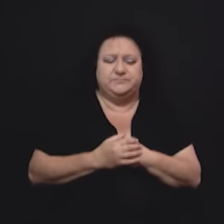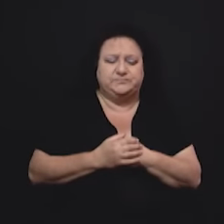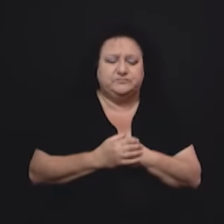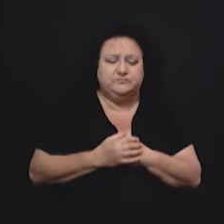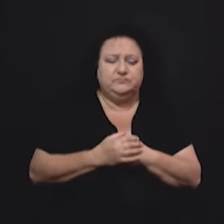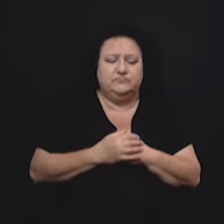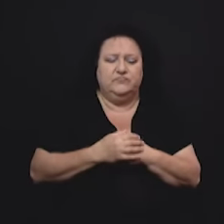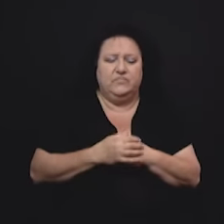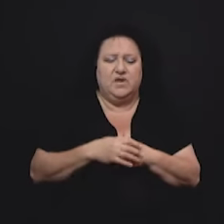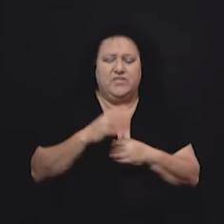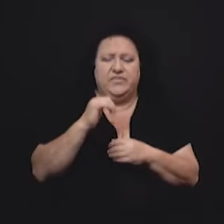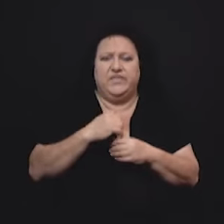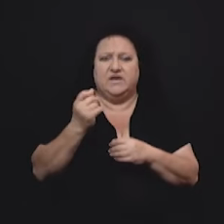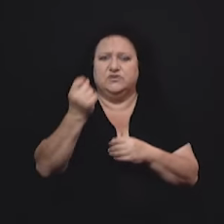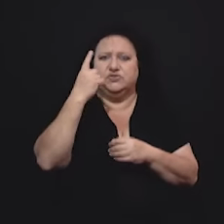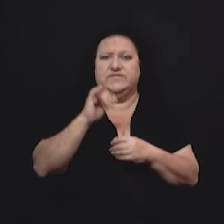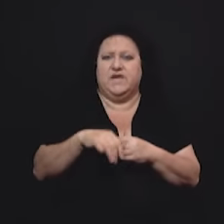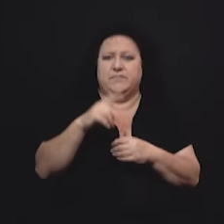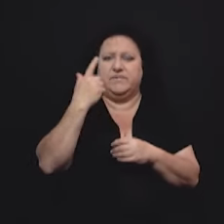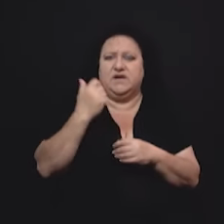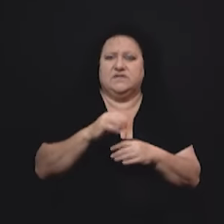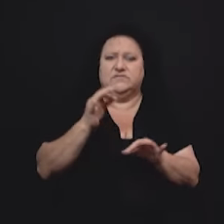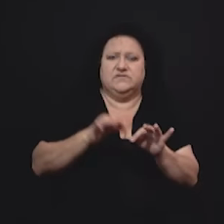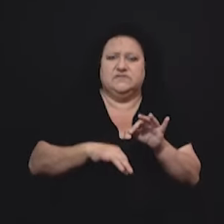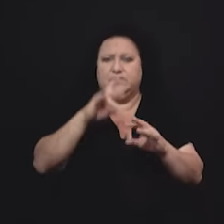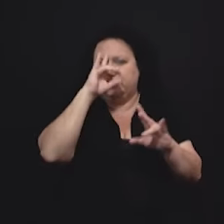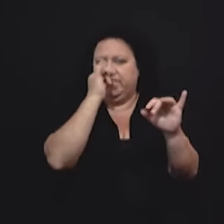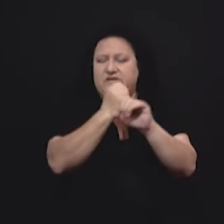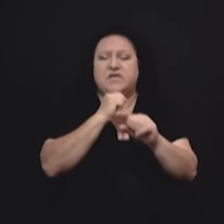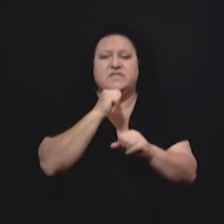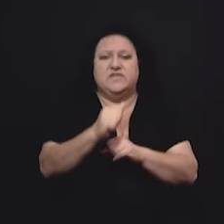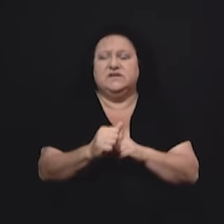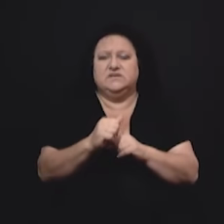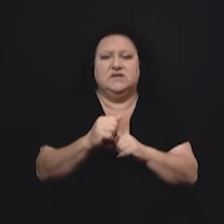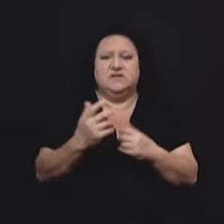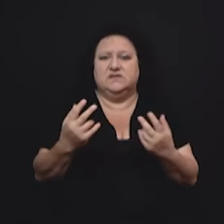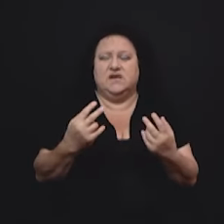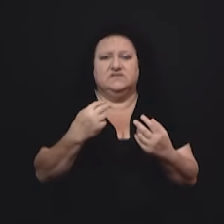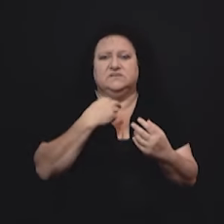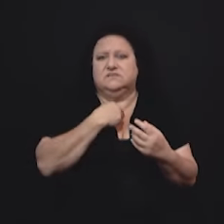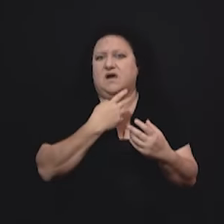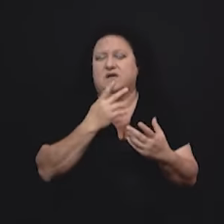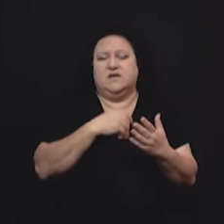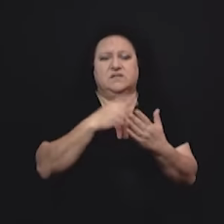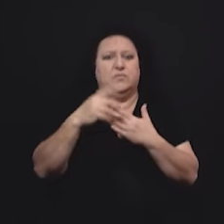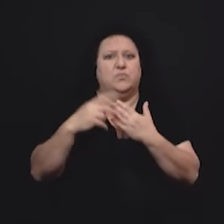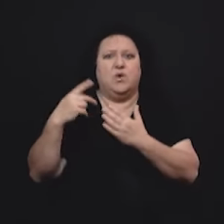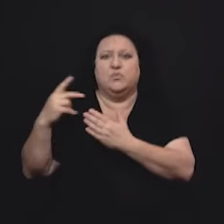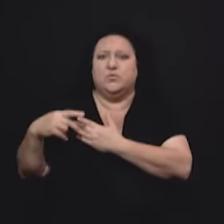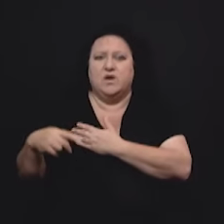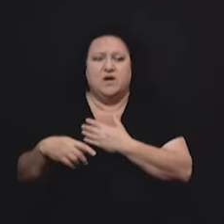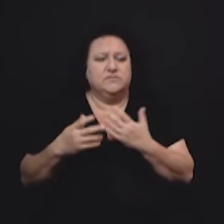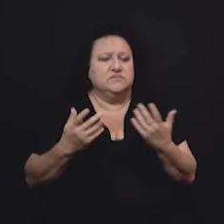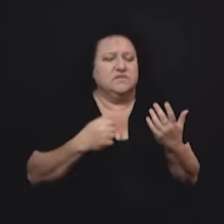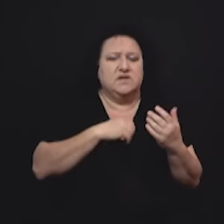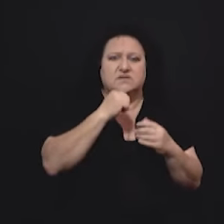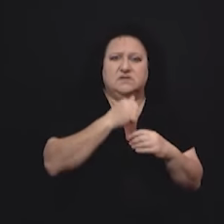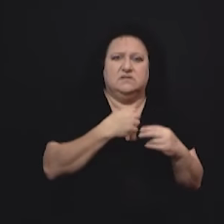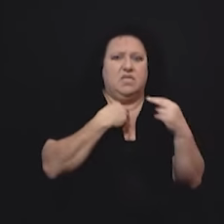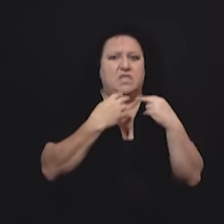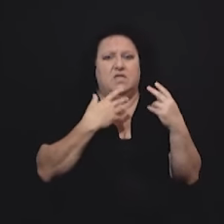make disciples. They practiced a simple faith. They didn't get caught up in the programs. They didn't get caught up in the buildings, and they didn't get caught